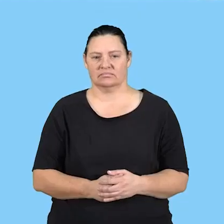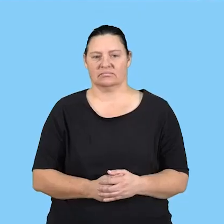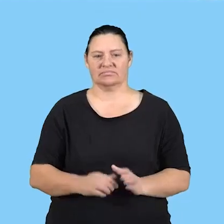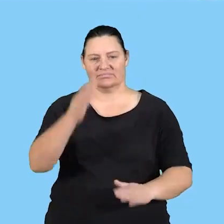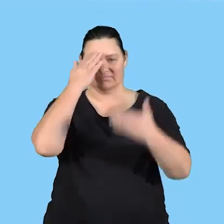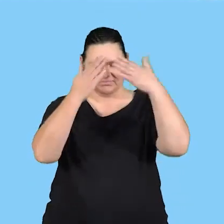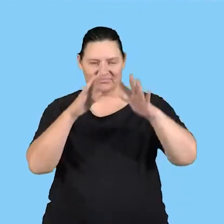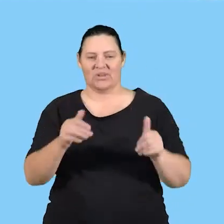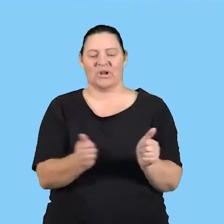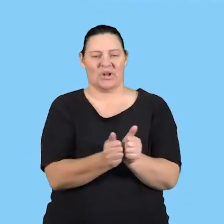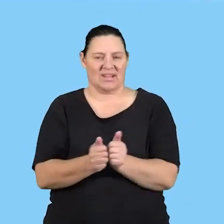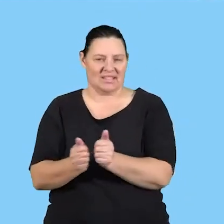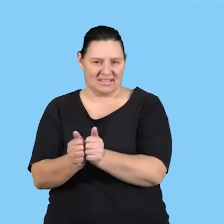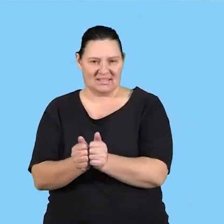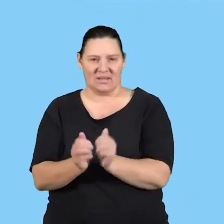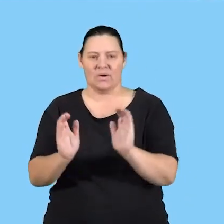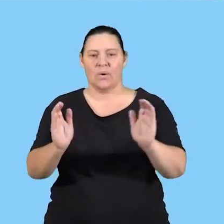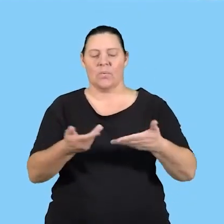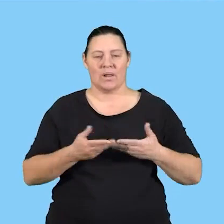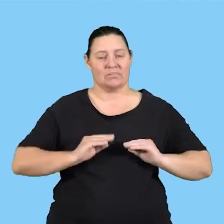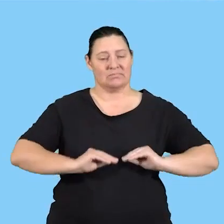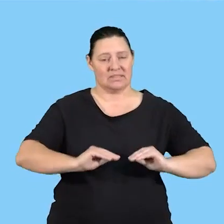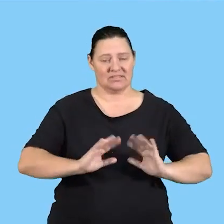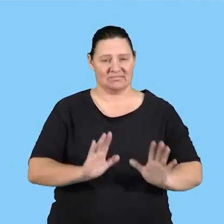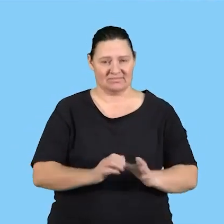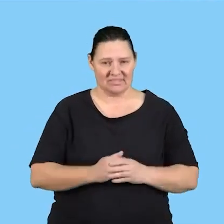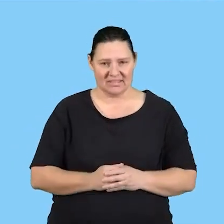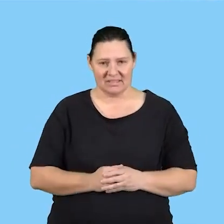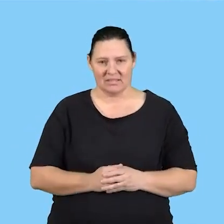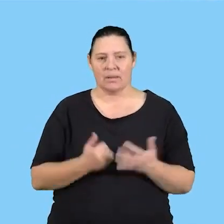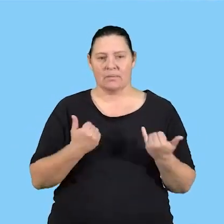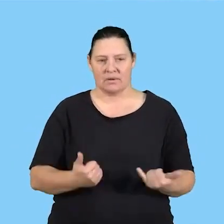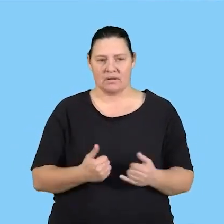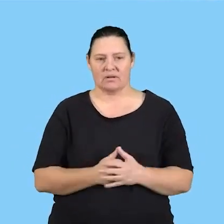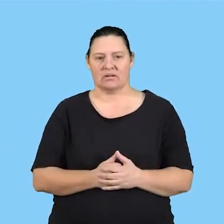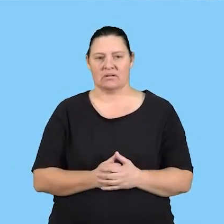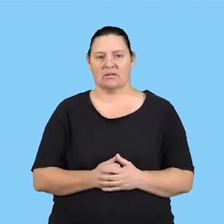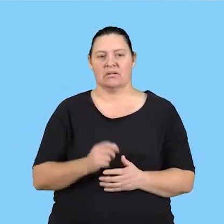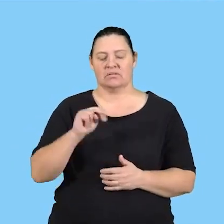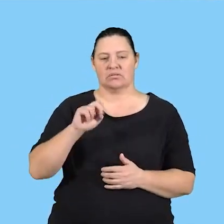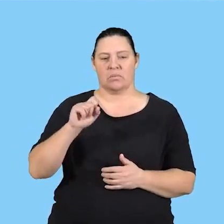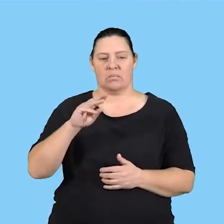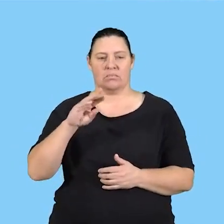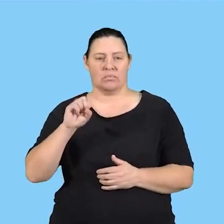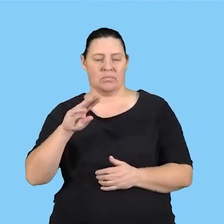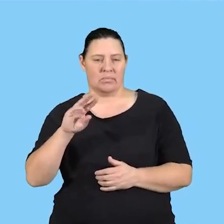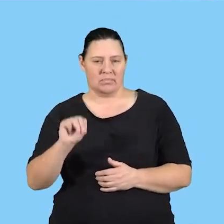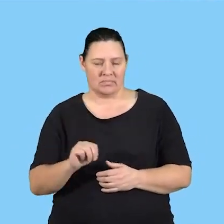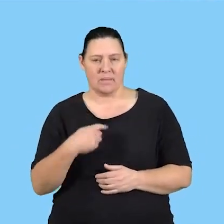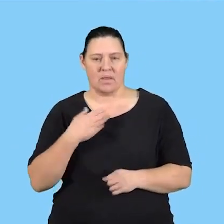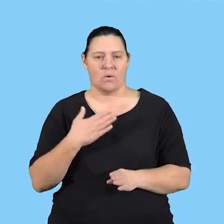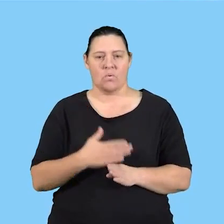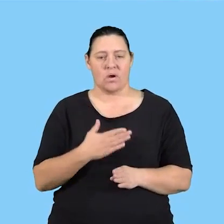Good day, colleagues, and welcome to this session. My name is Cebisa Mdumdum, and I am